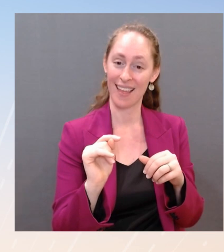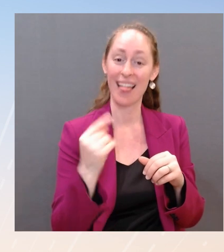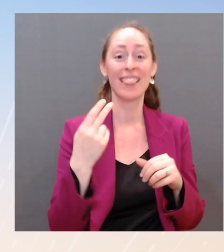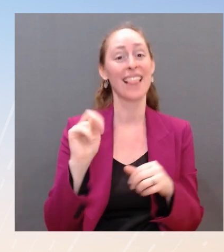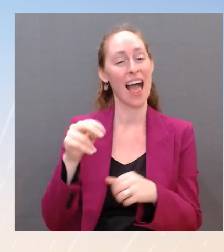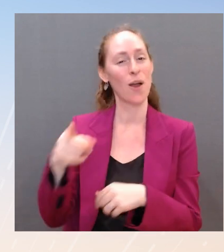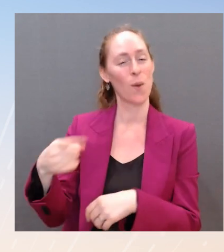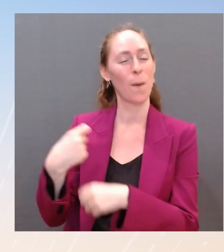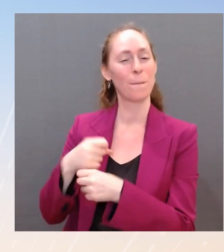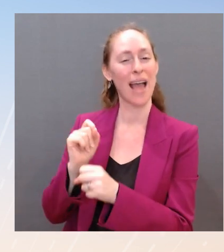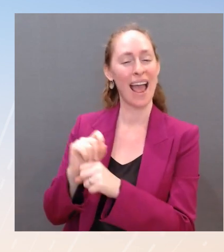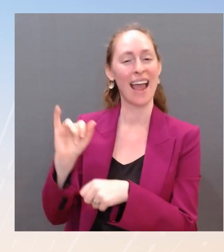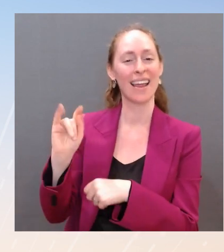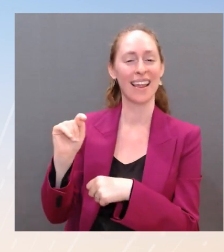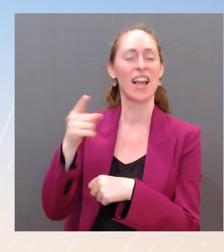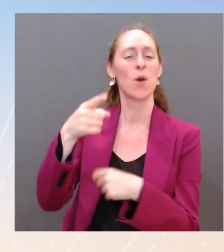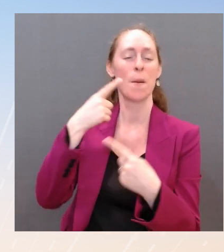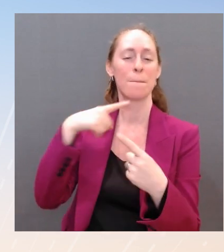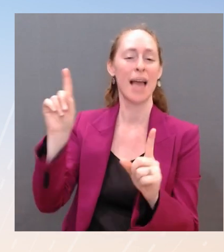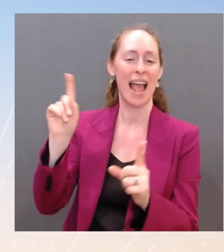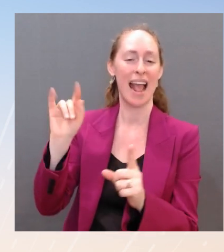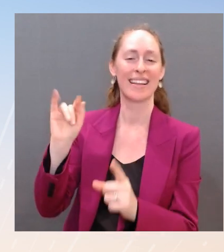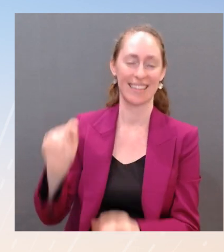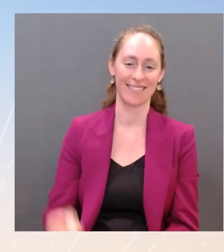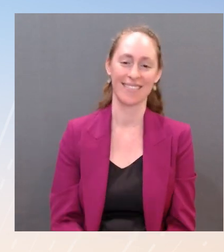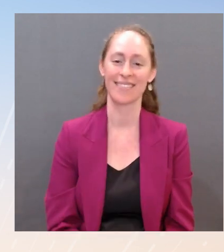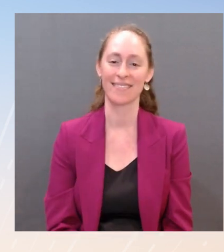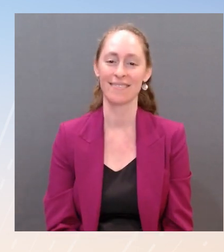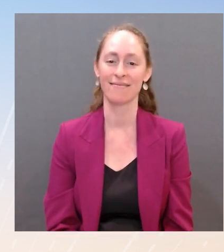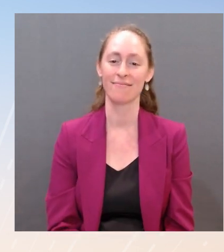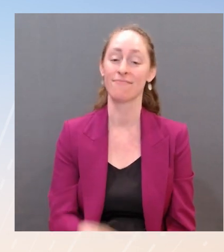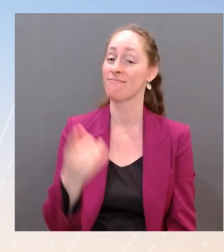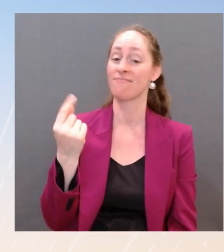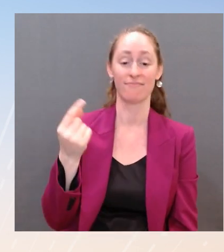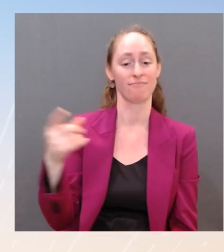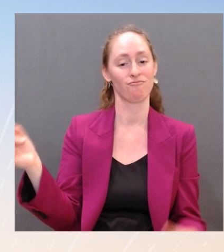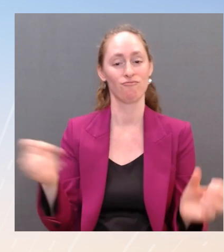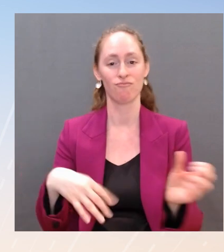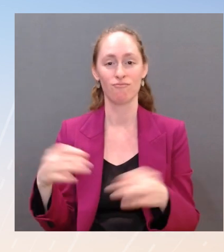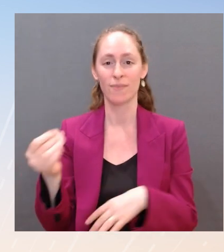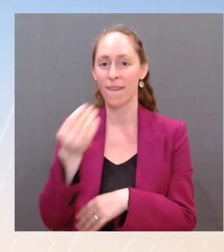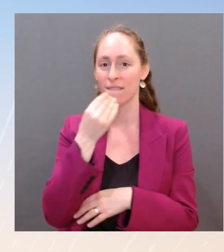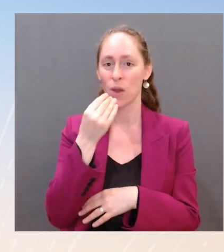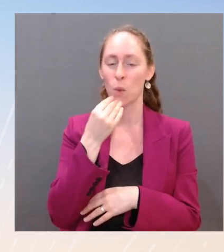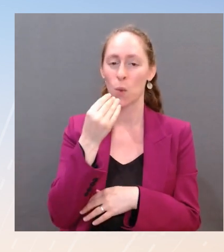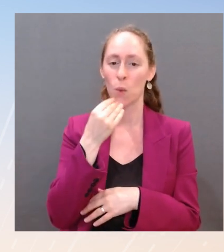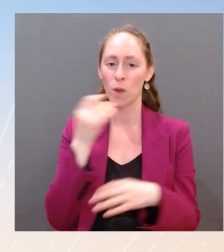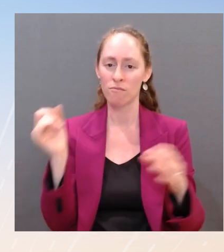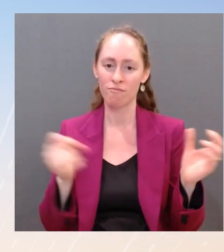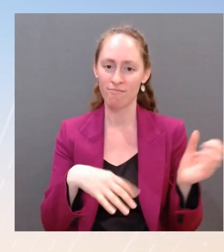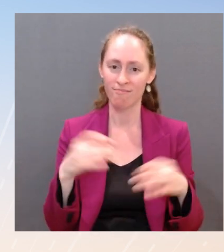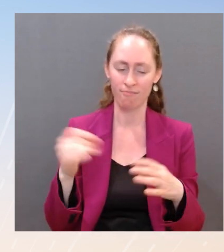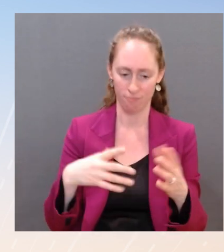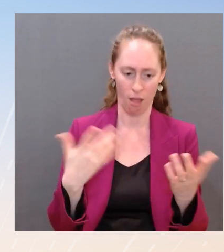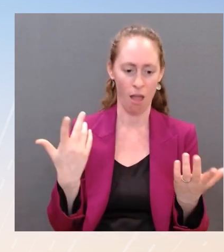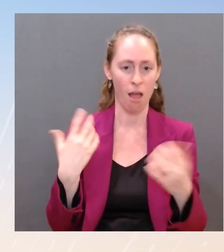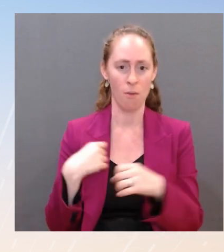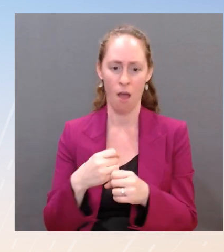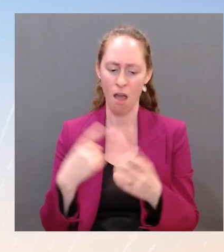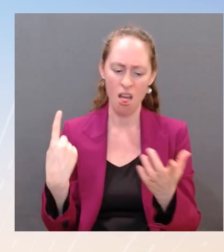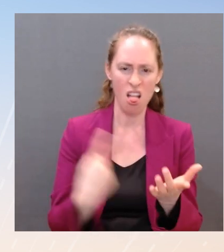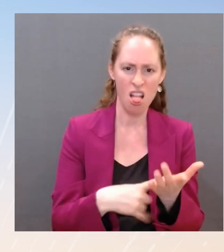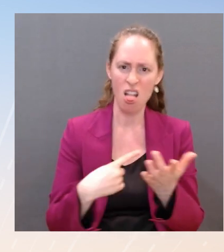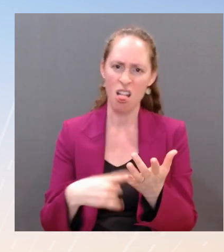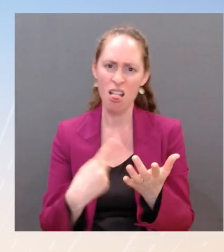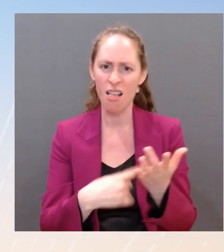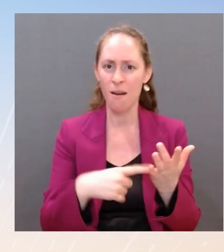to talk about mental health. I mean, if we think back, like, as humans, we've been using food as a mechanism to tell stories since the